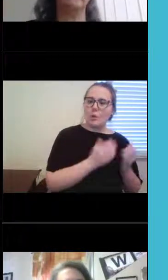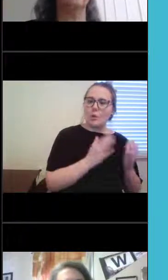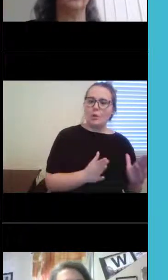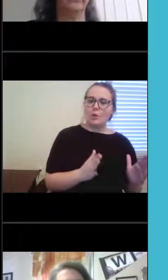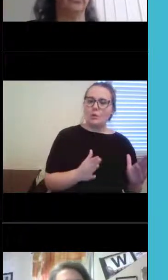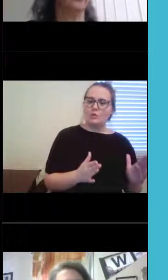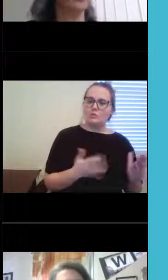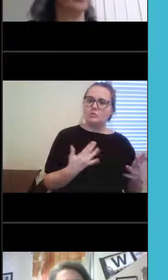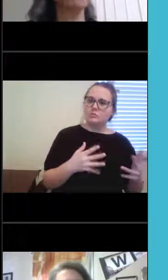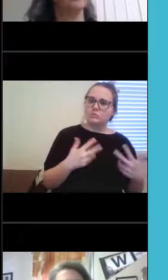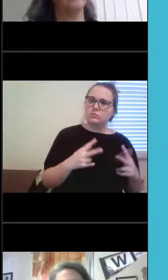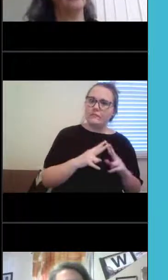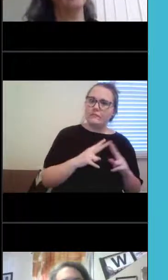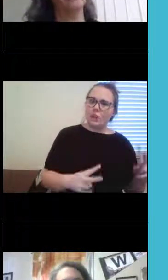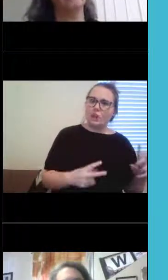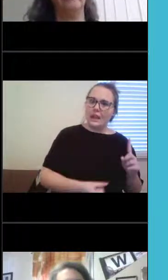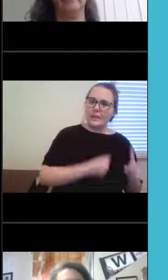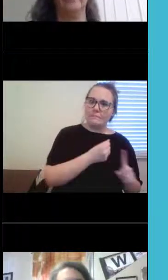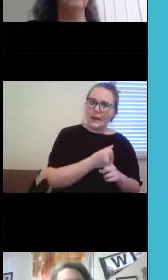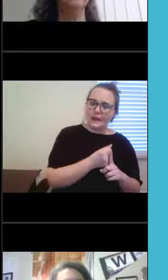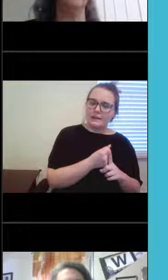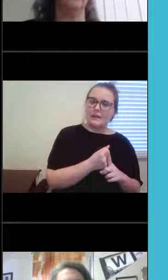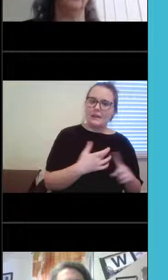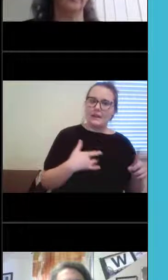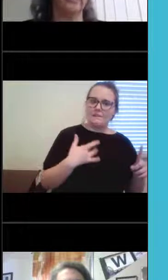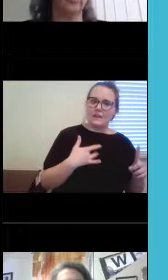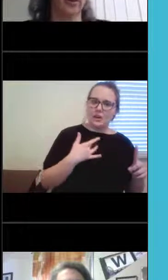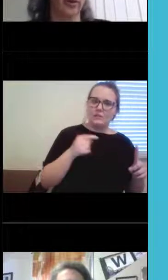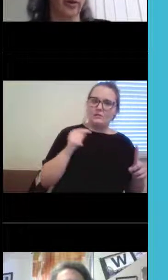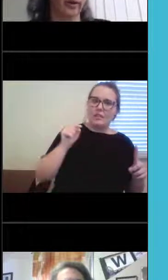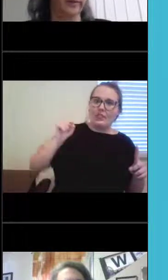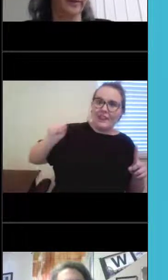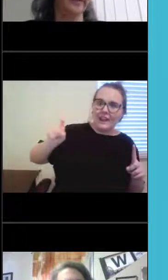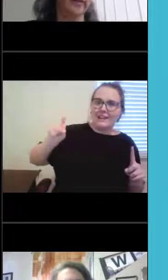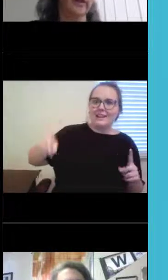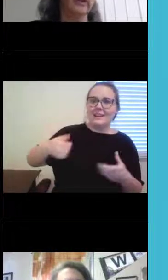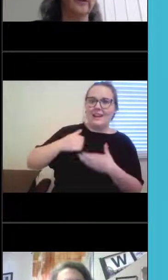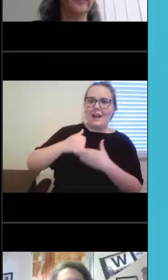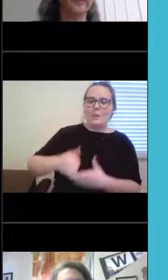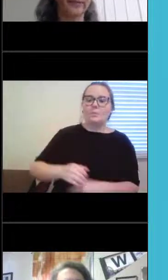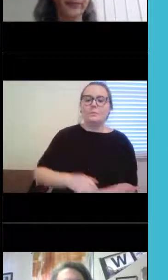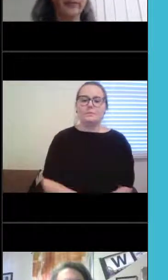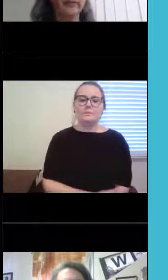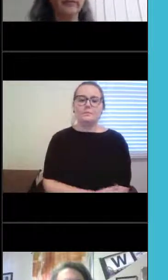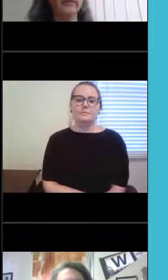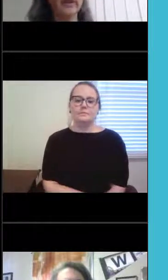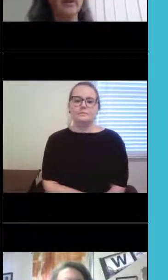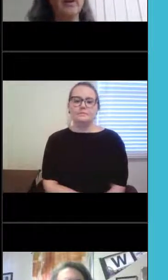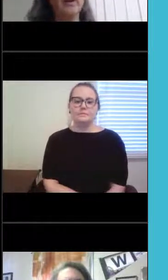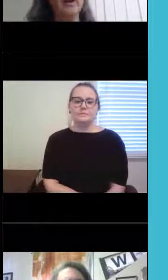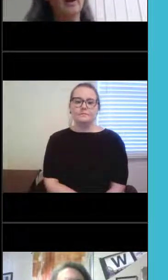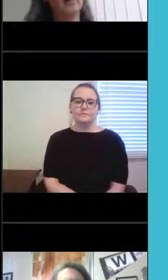quite impacted by their disclosure and that they felt they needed help. That supporter did.